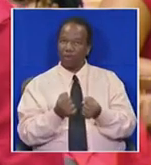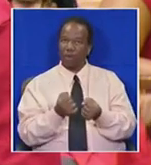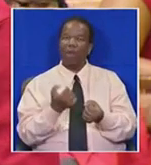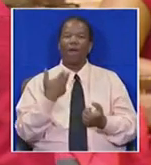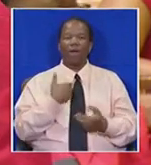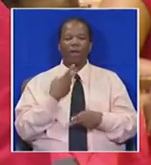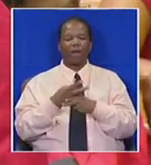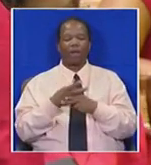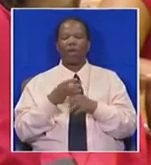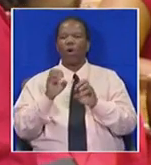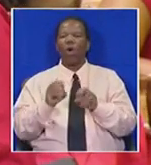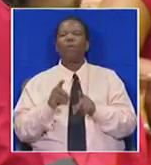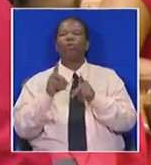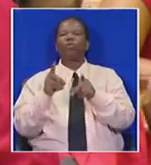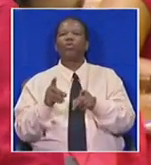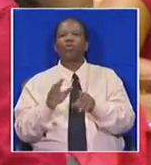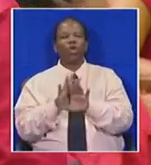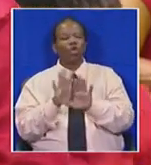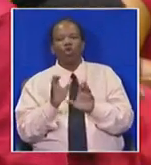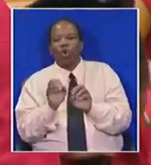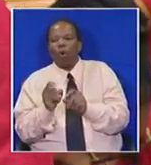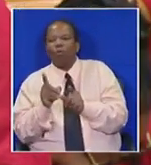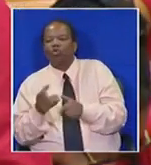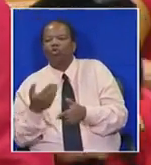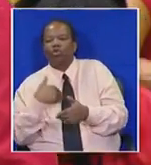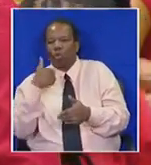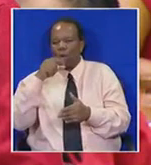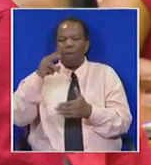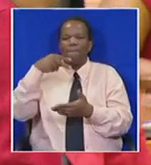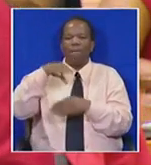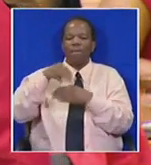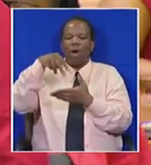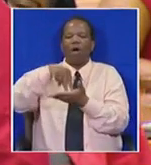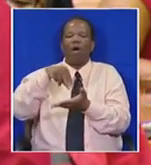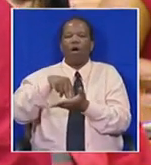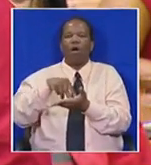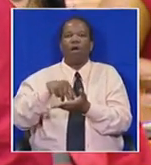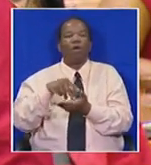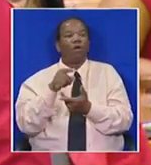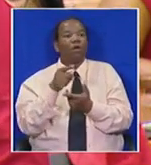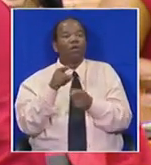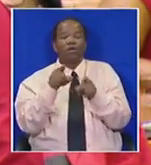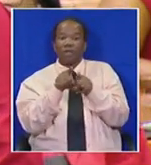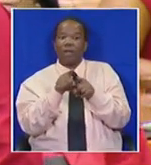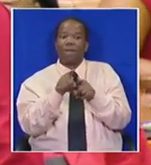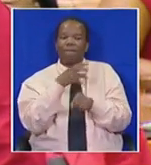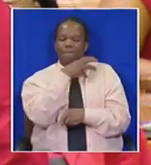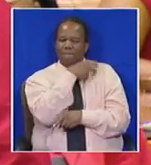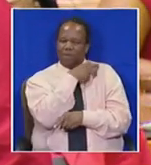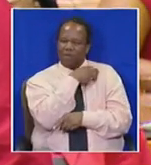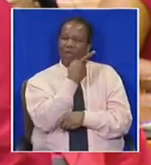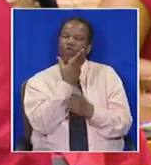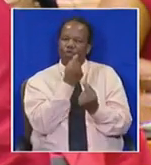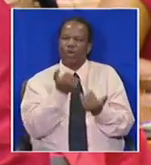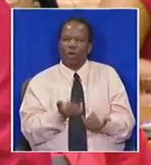opportunity to rule on it, and not opportunistically take a podium and do what the Minister of Human Settlement